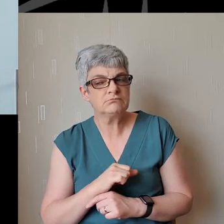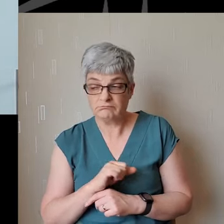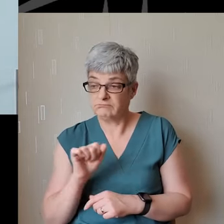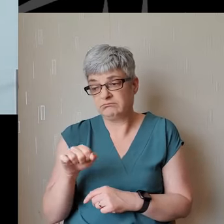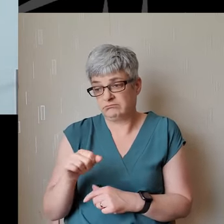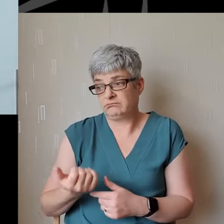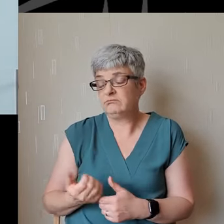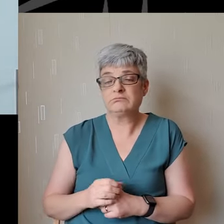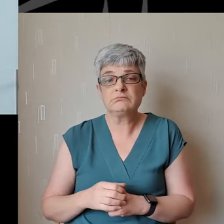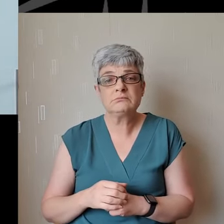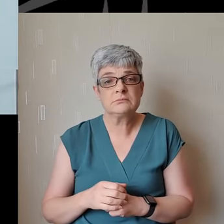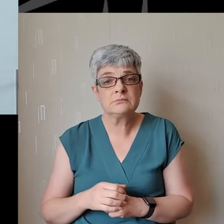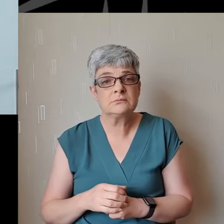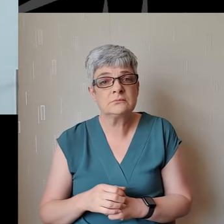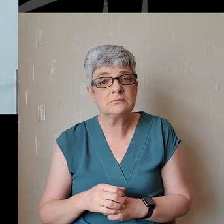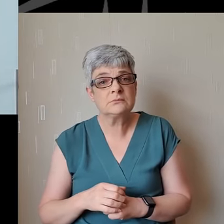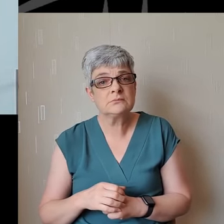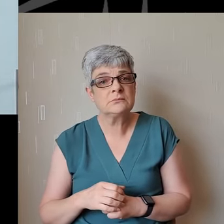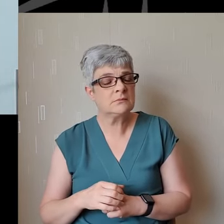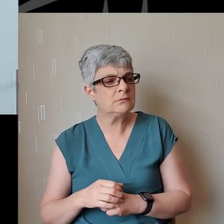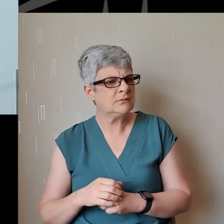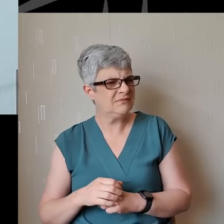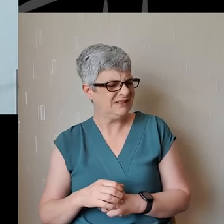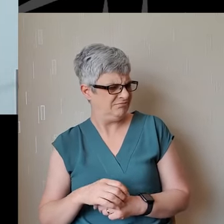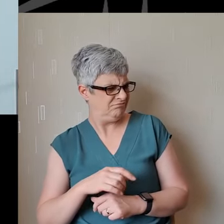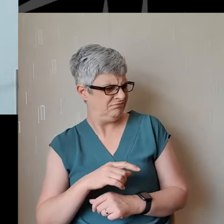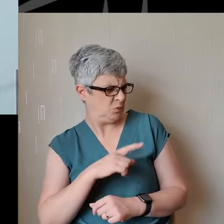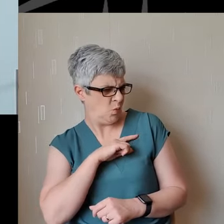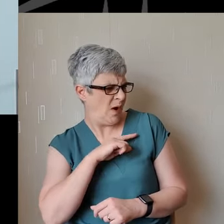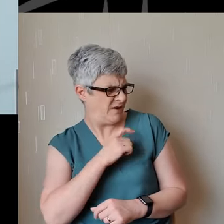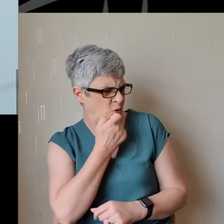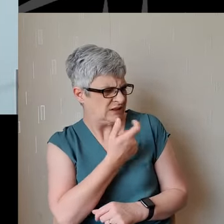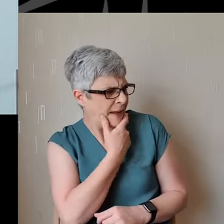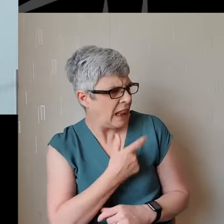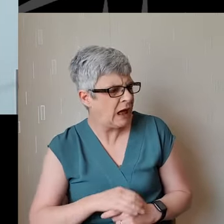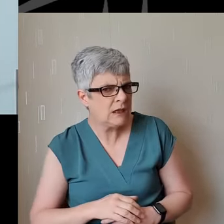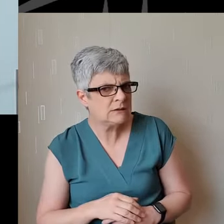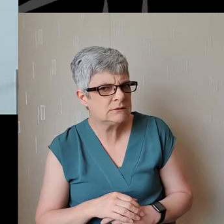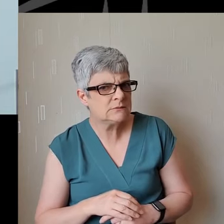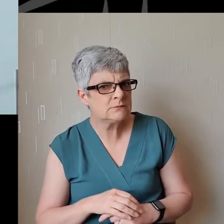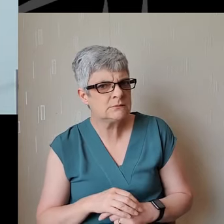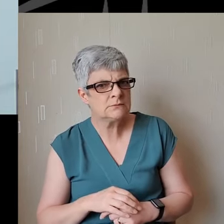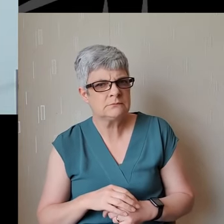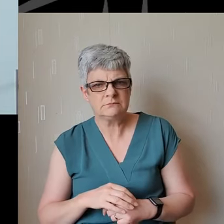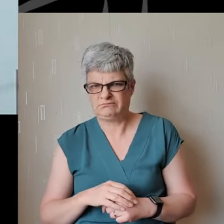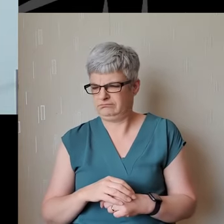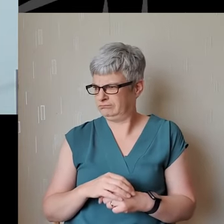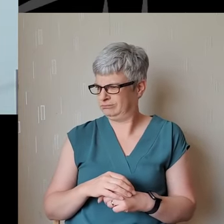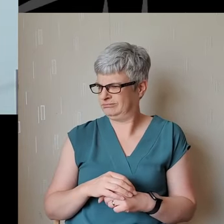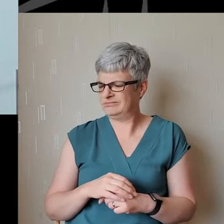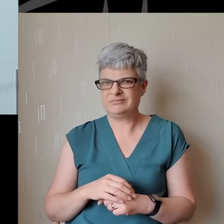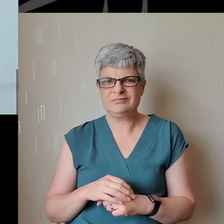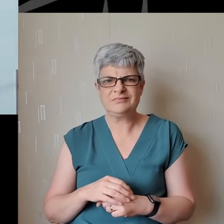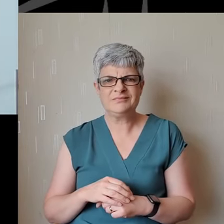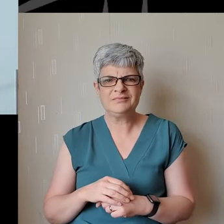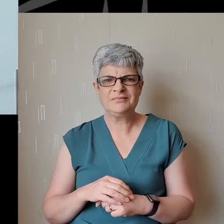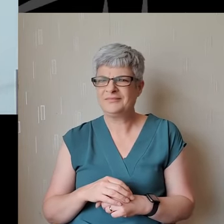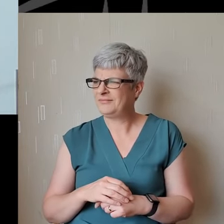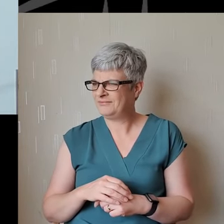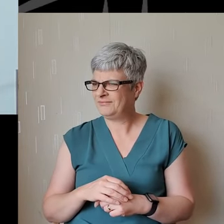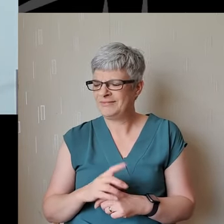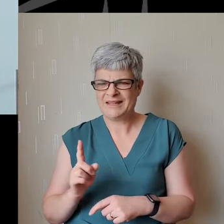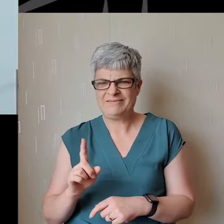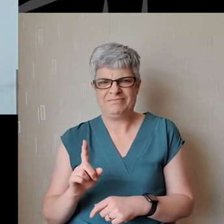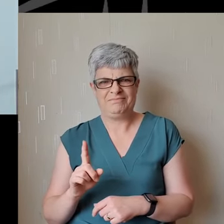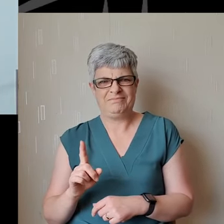"I am," said Stephen. "Then why aren't you smiling?" said the guy. Well, as he told me the